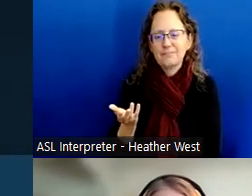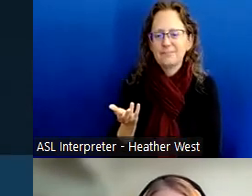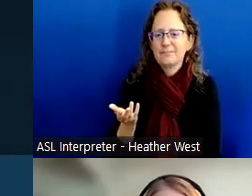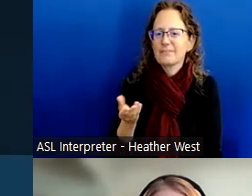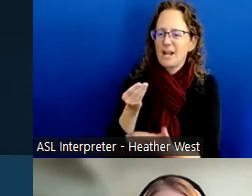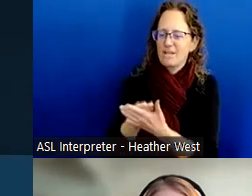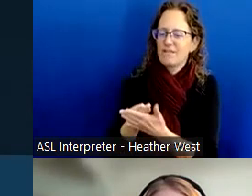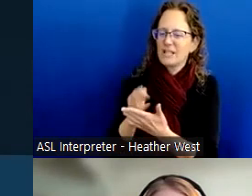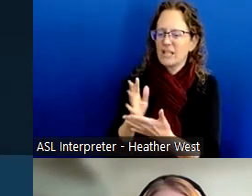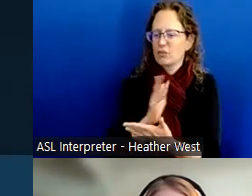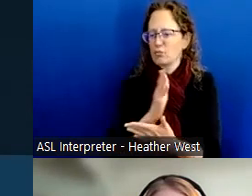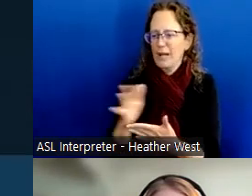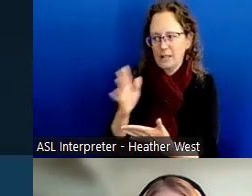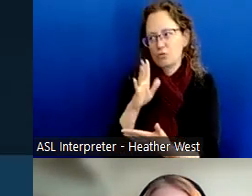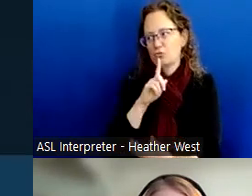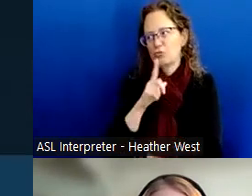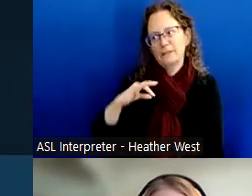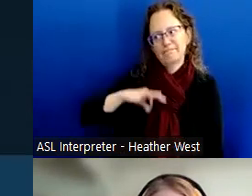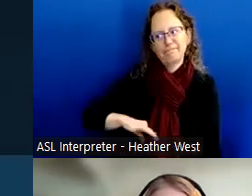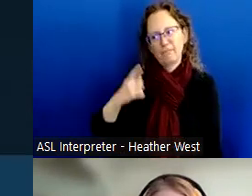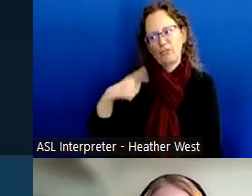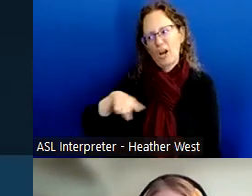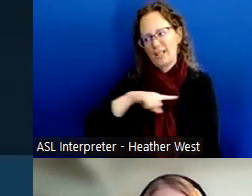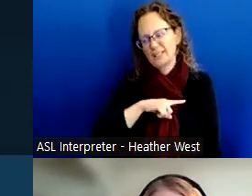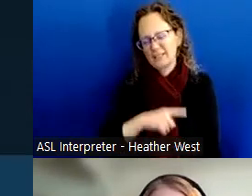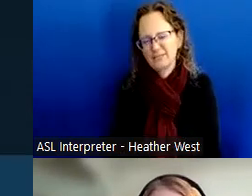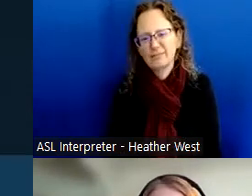is helpful.